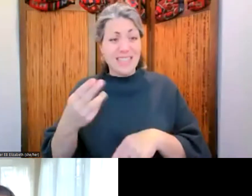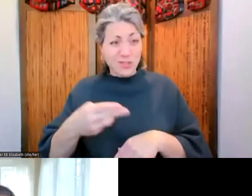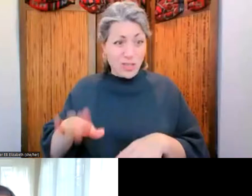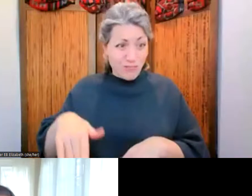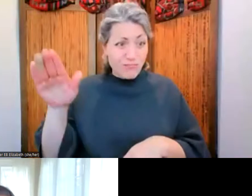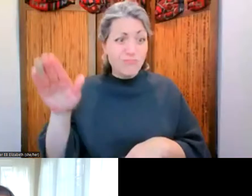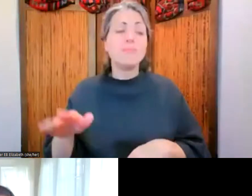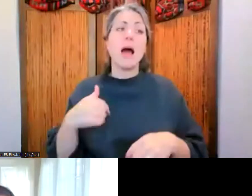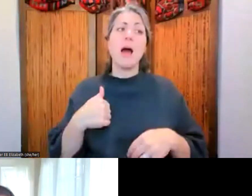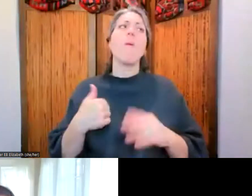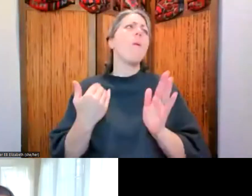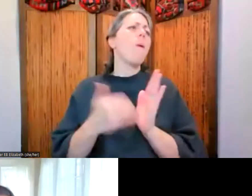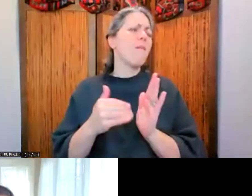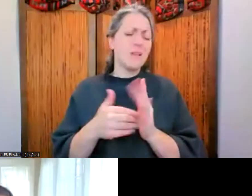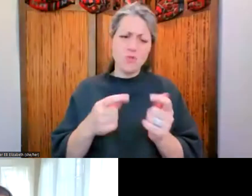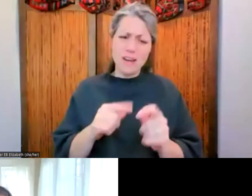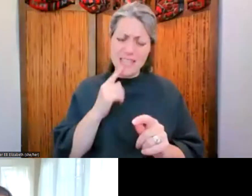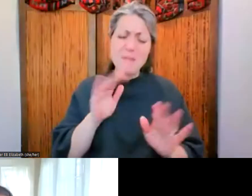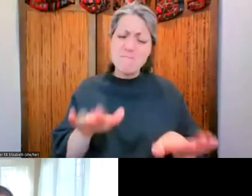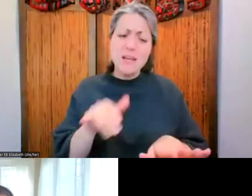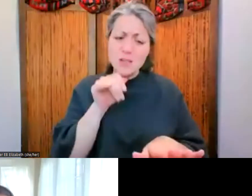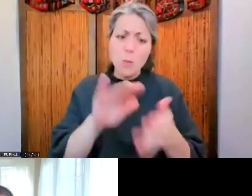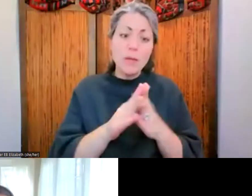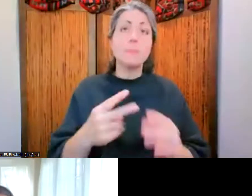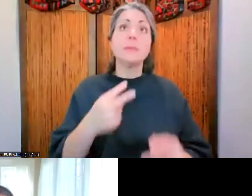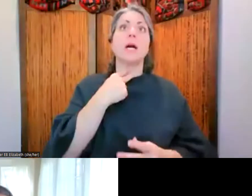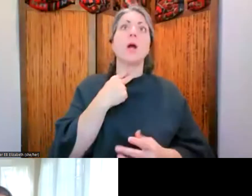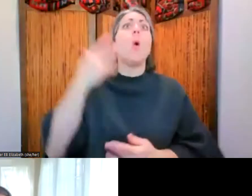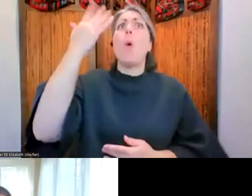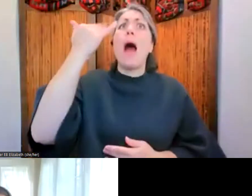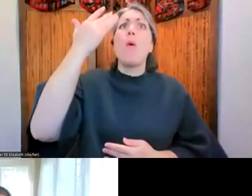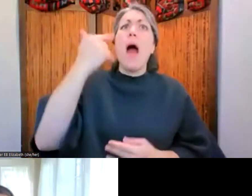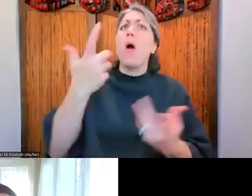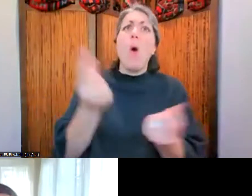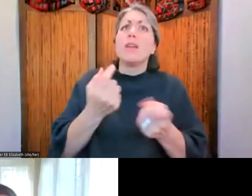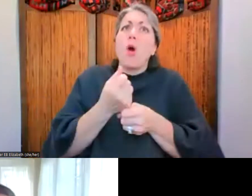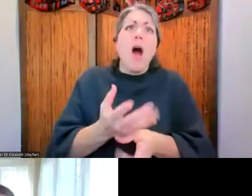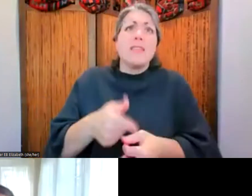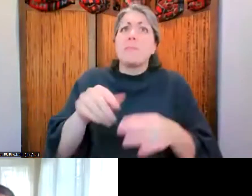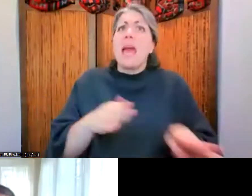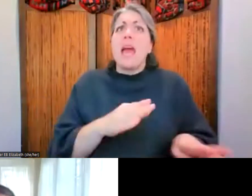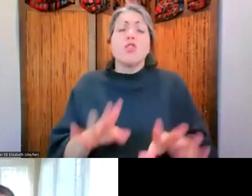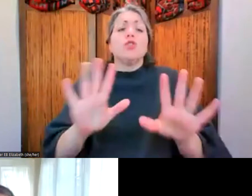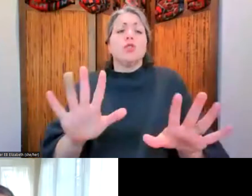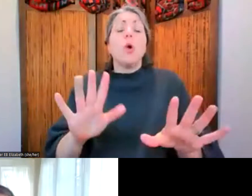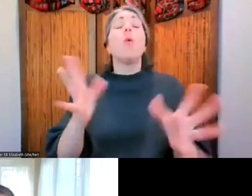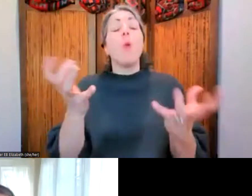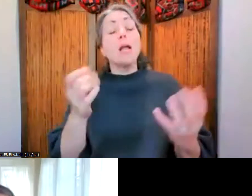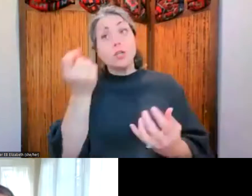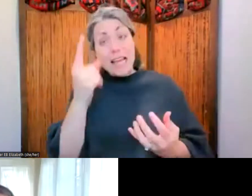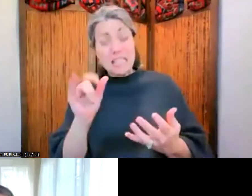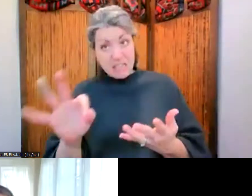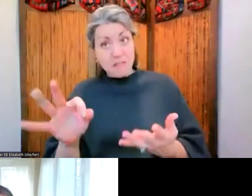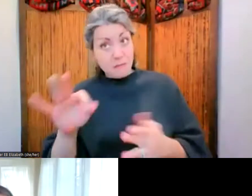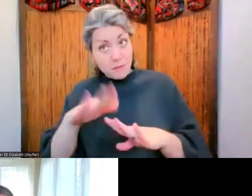I often try to encourage people not to get stuck on exactly, we want to understand whether trauma is part of the picture and any sort